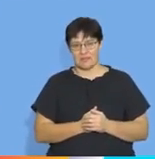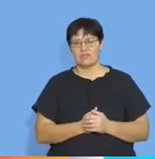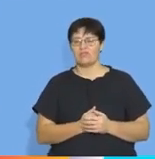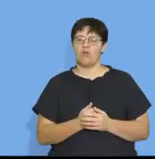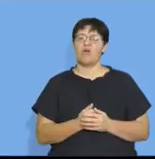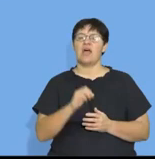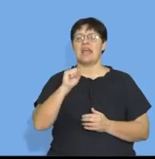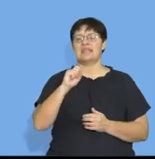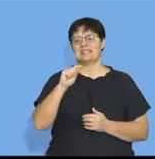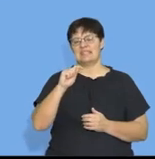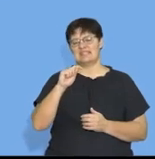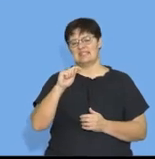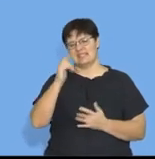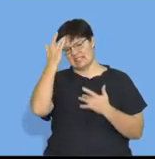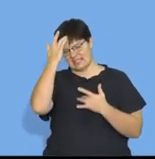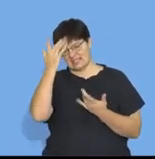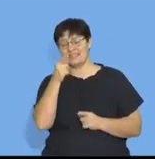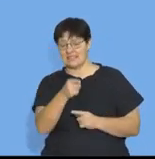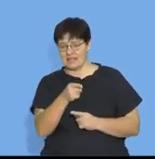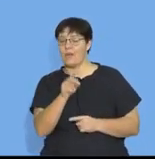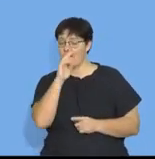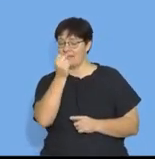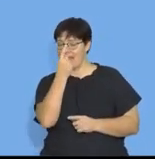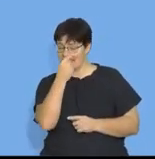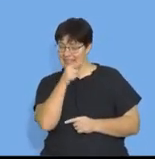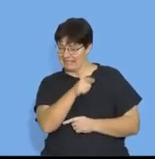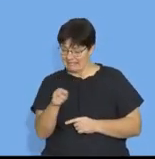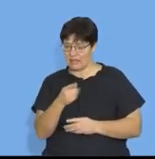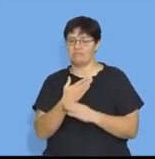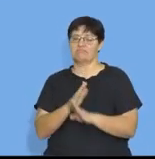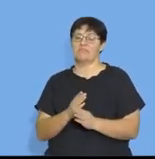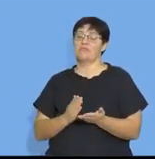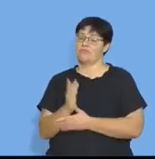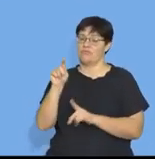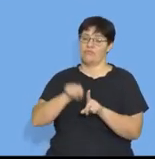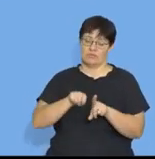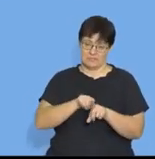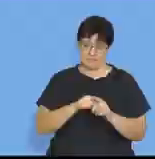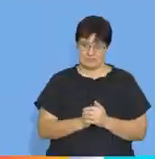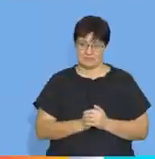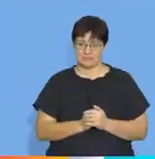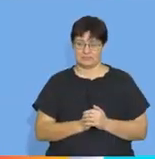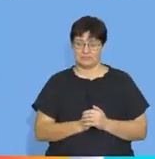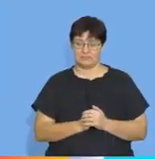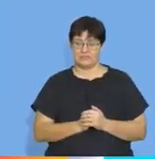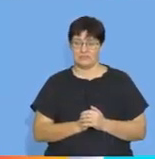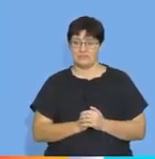So we talk about sexually transmitted diseases, and it's important that we understand that these can be prevented using